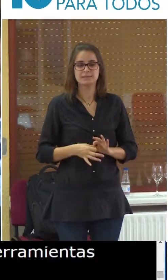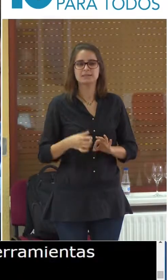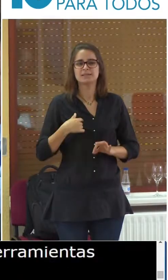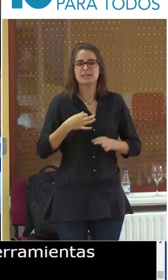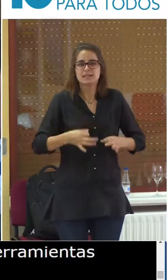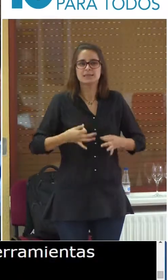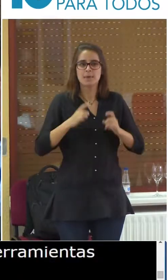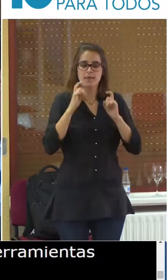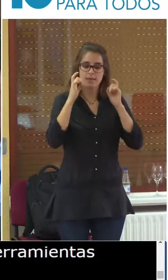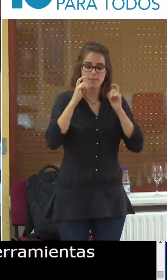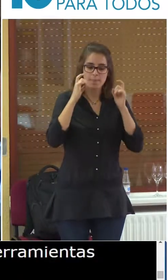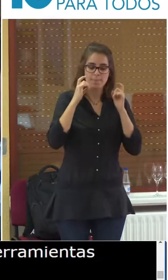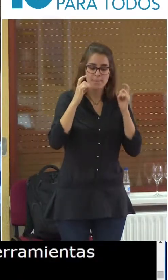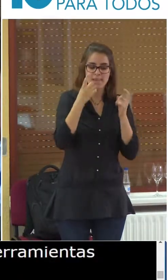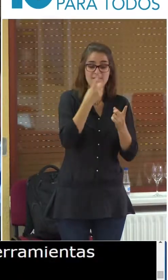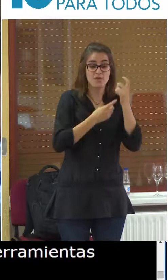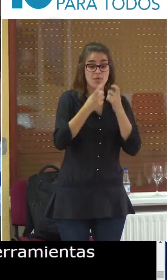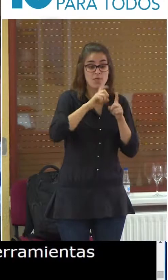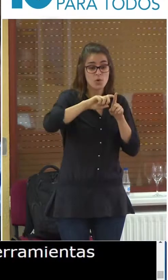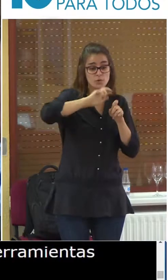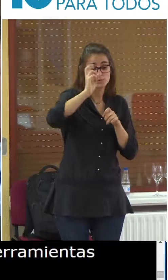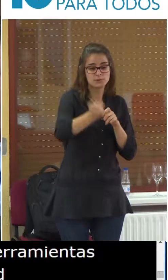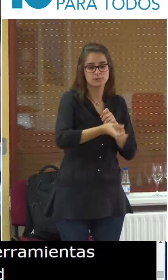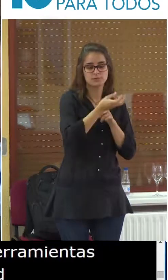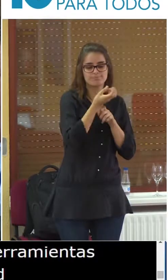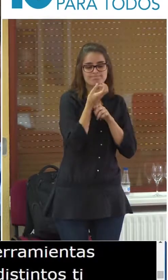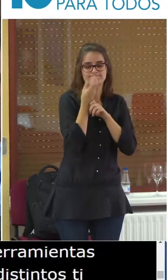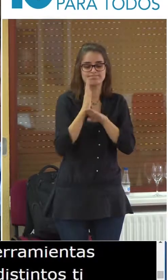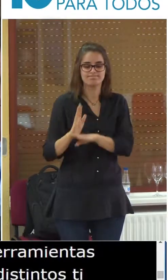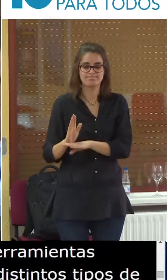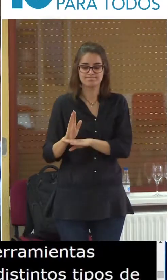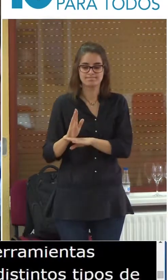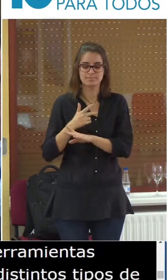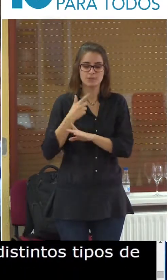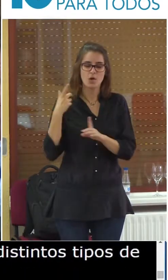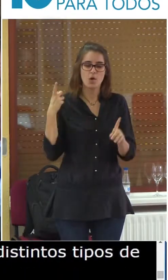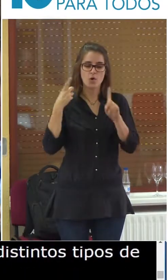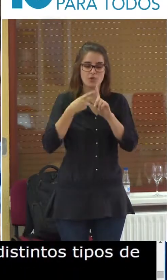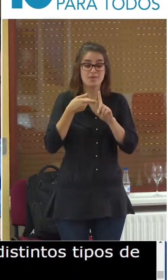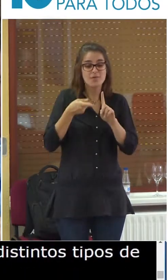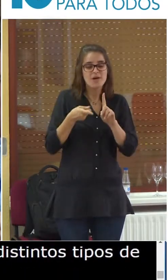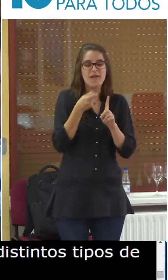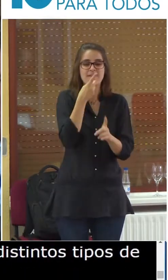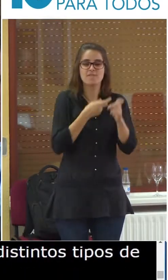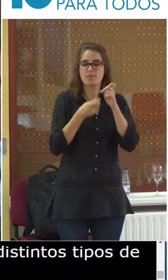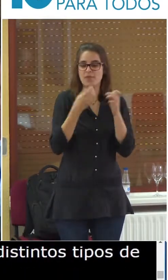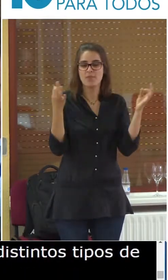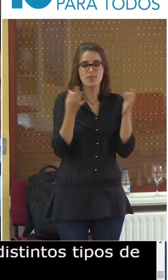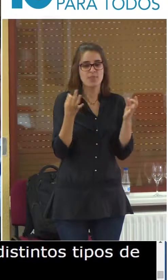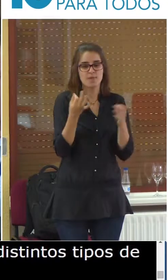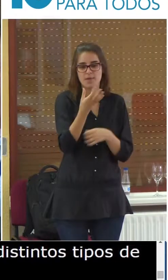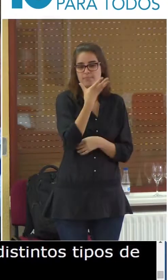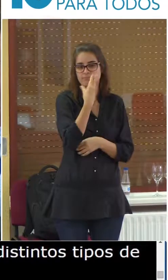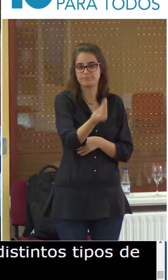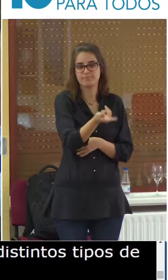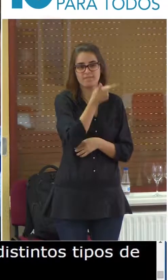how the goal is to try and disclose different types of information, for this information to be